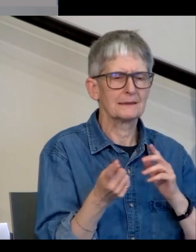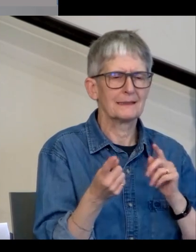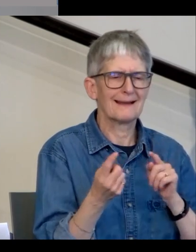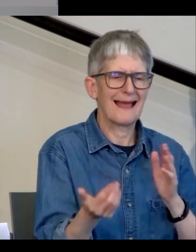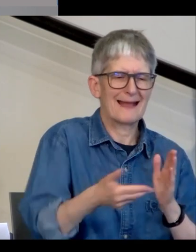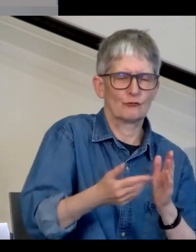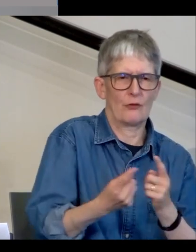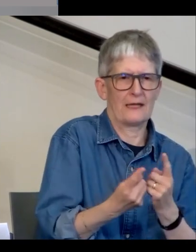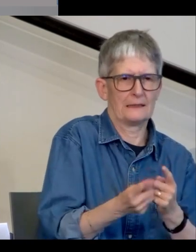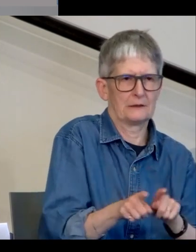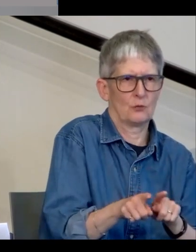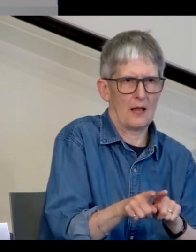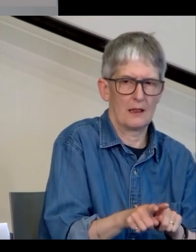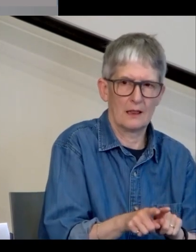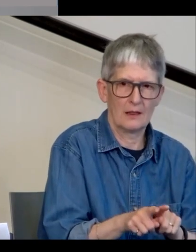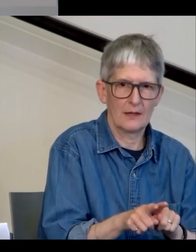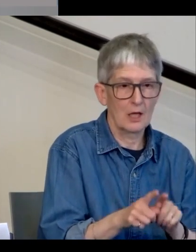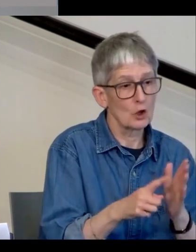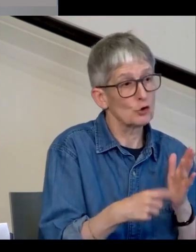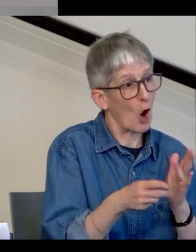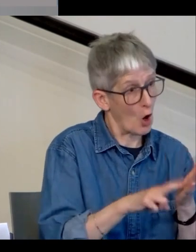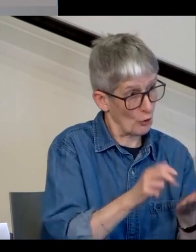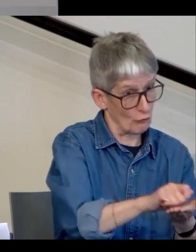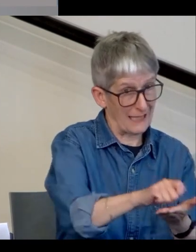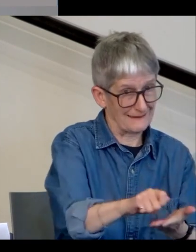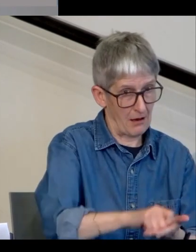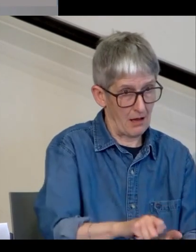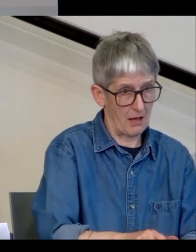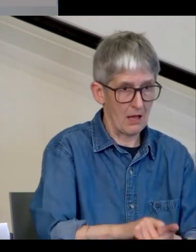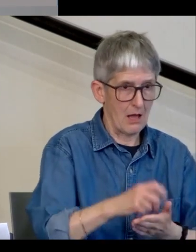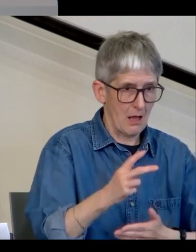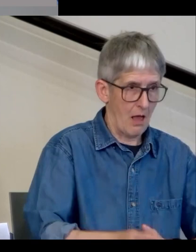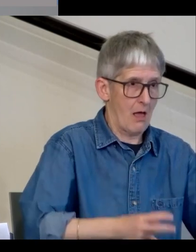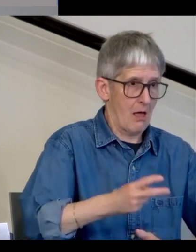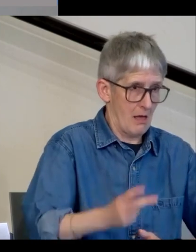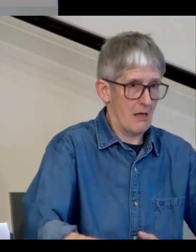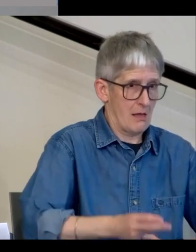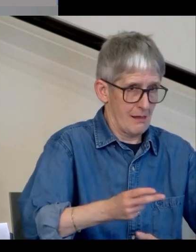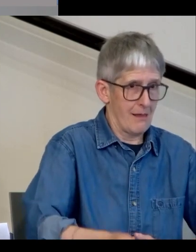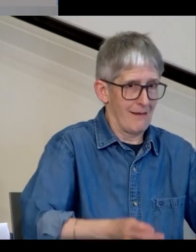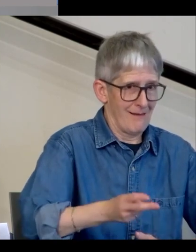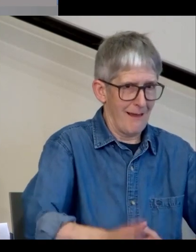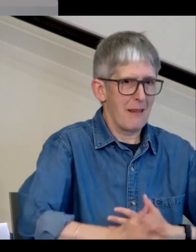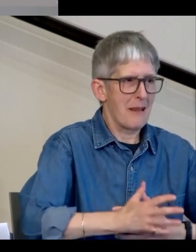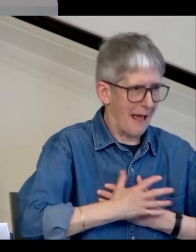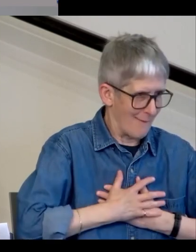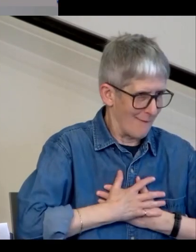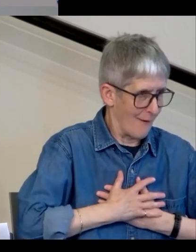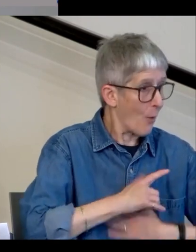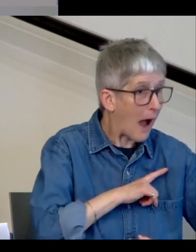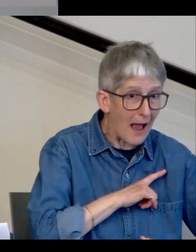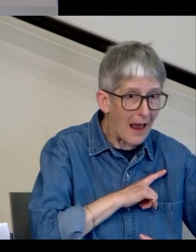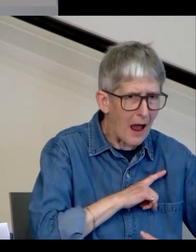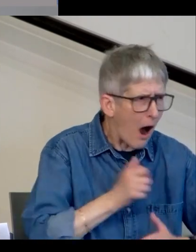as well. And John goes on and on and on about love because he's